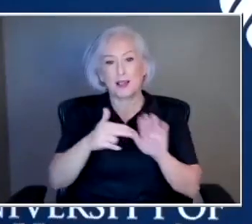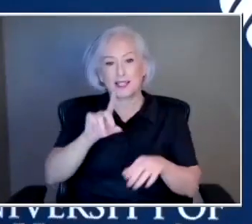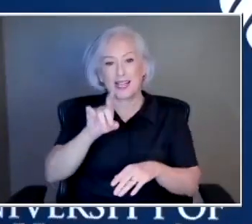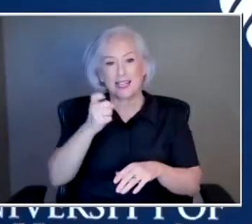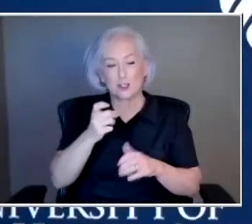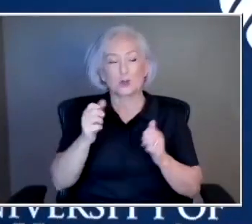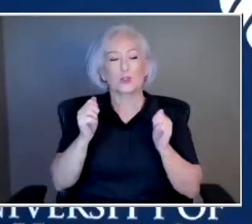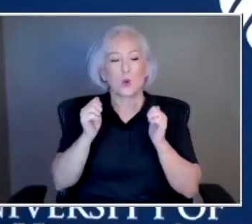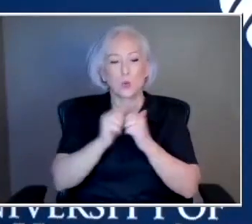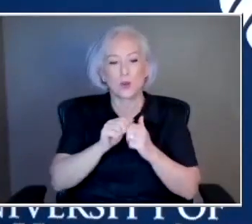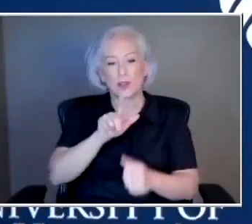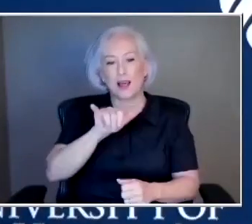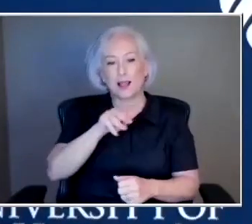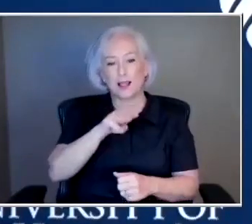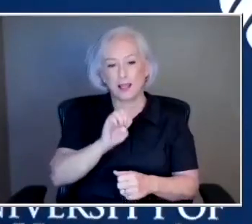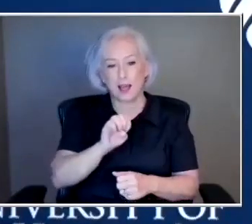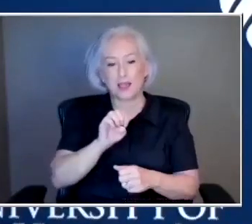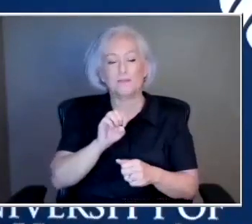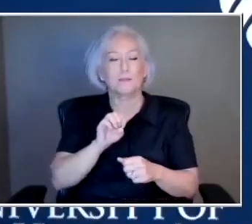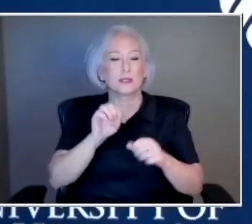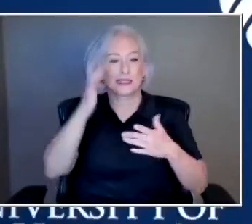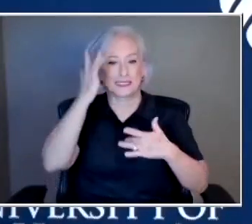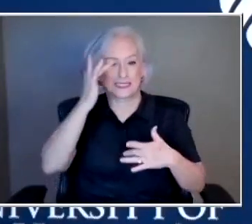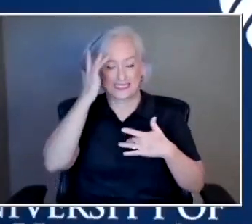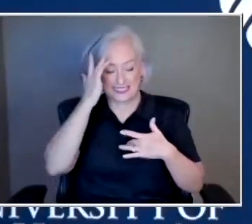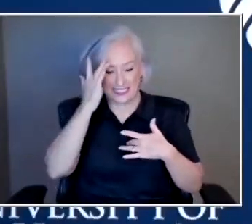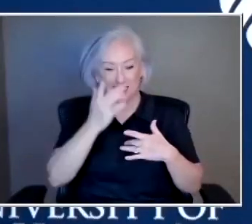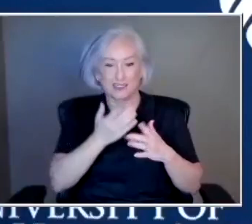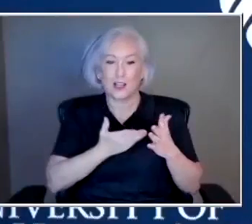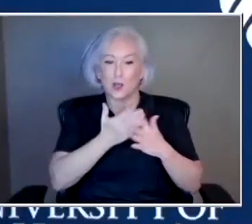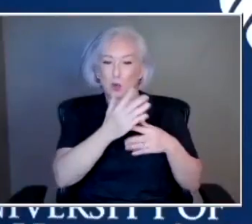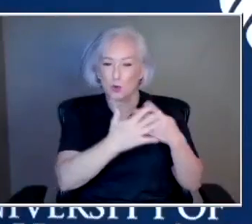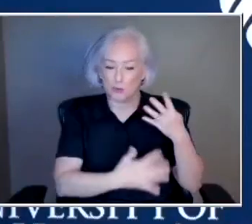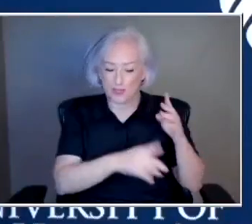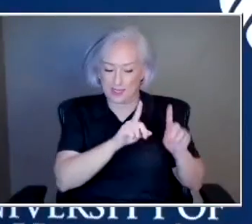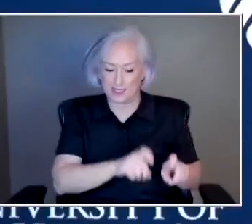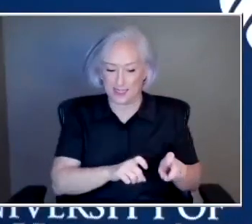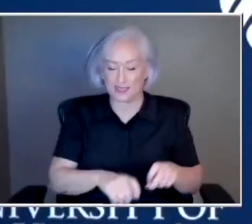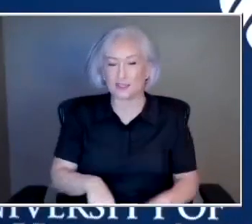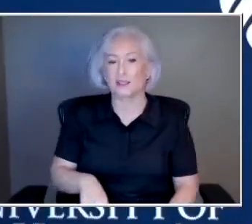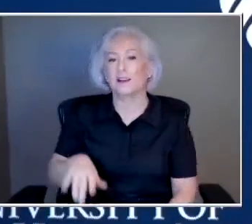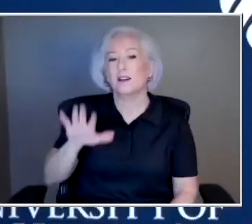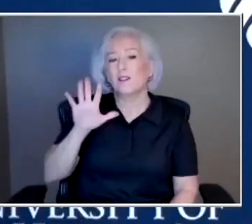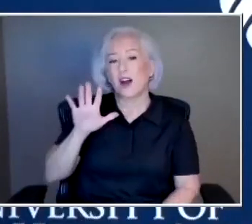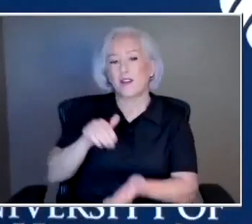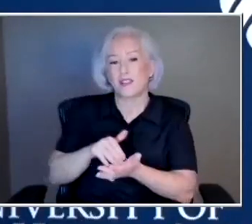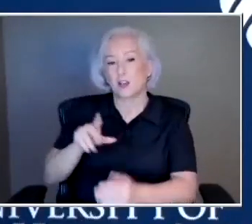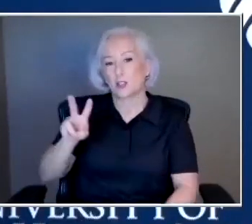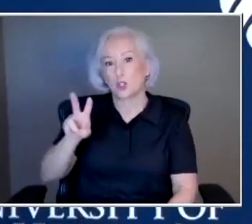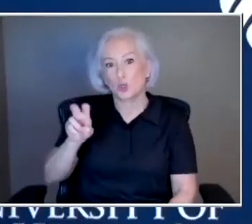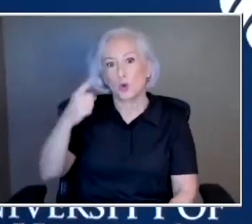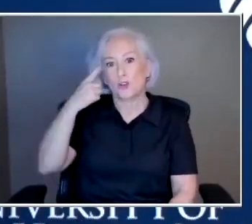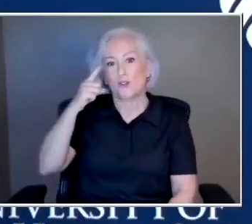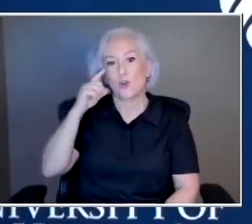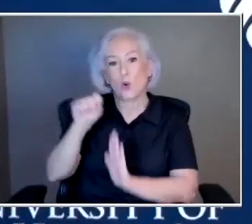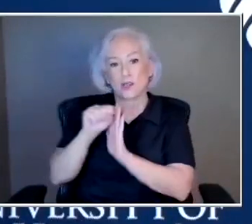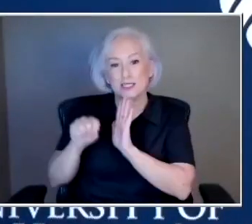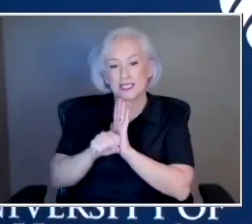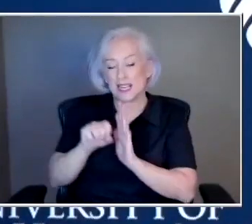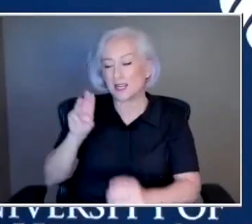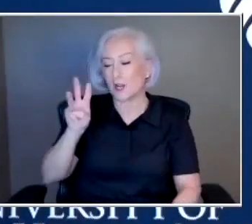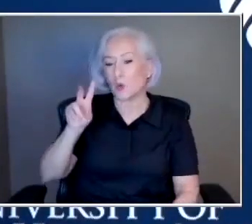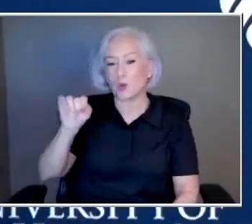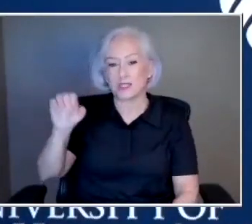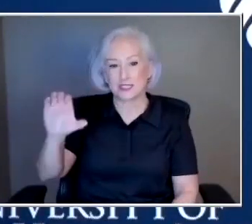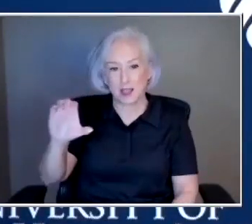blood tests. And Wisconsin had 5,200 cases of Lyme disease. We know that people, whenever they even see a tick on them, they